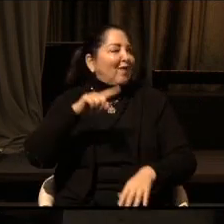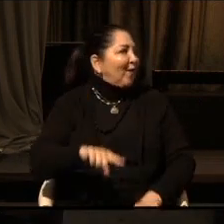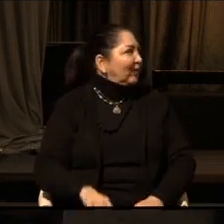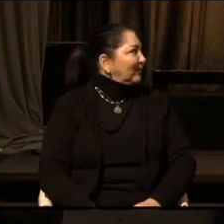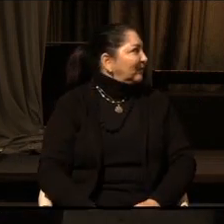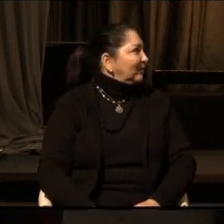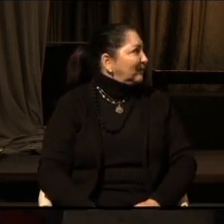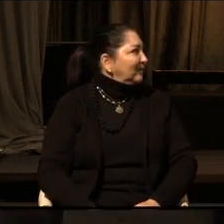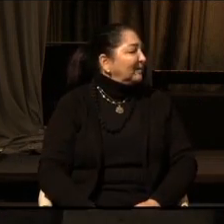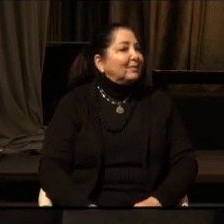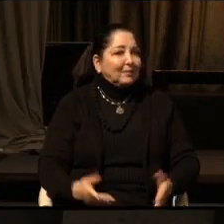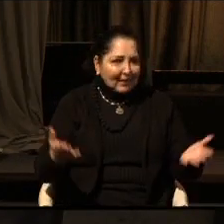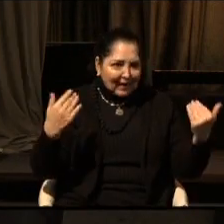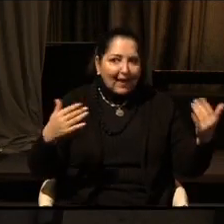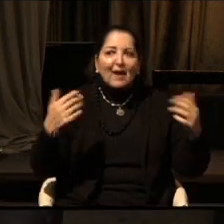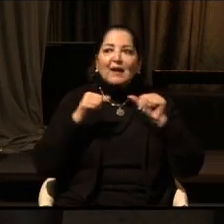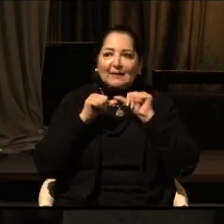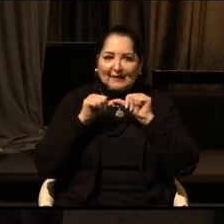Keep going.